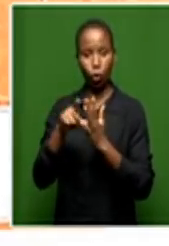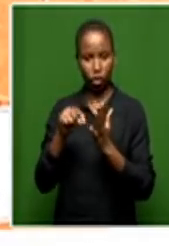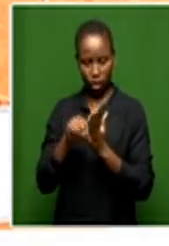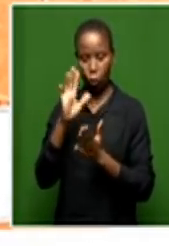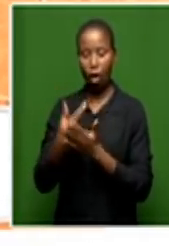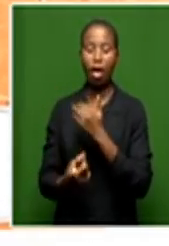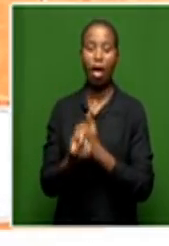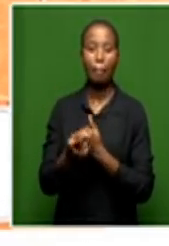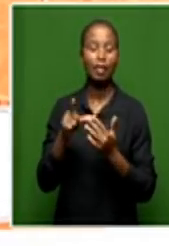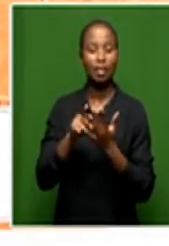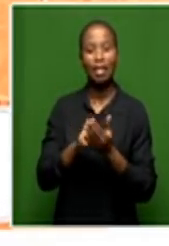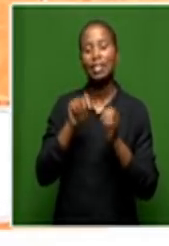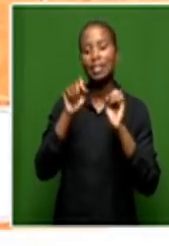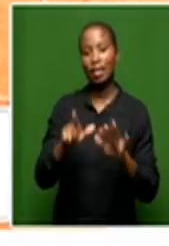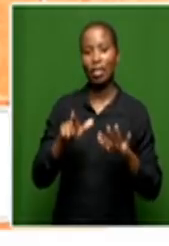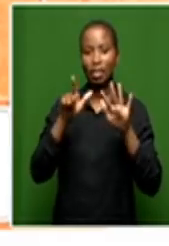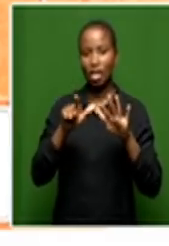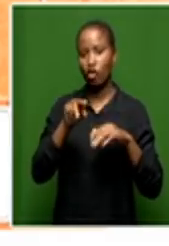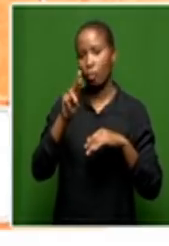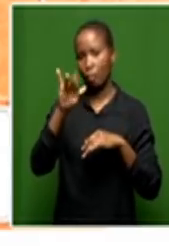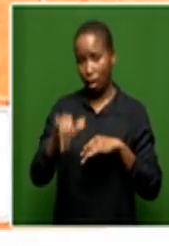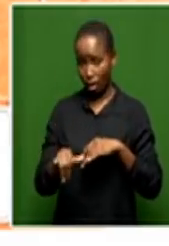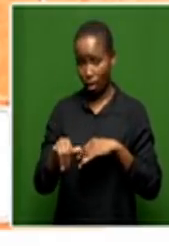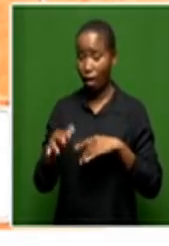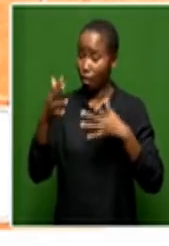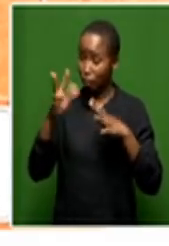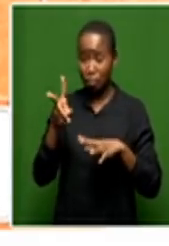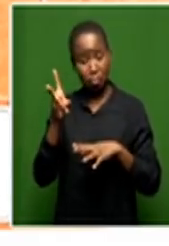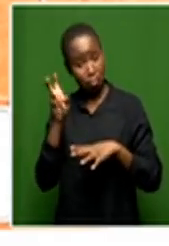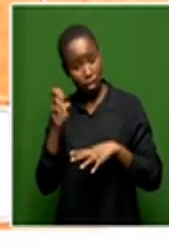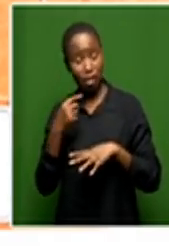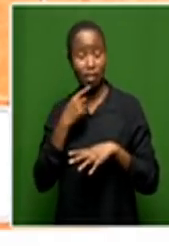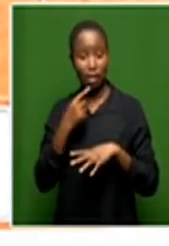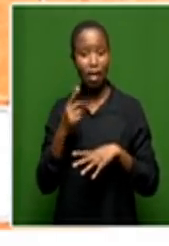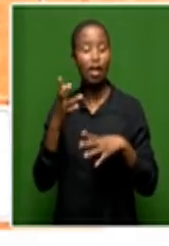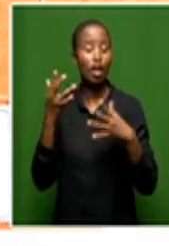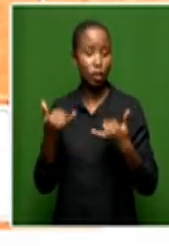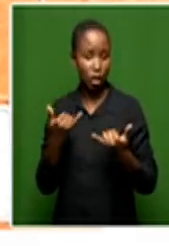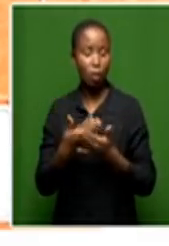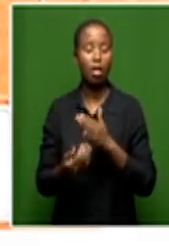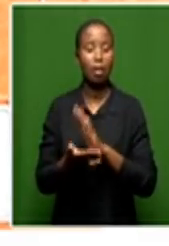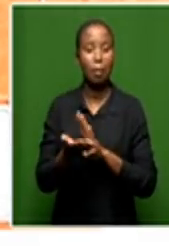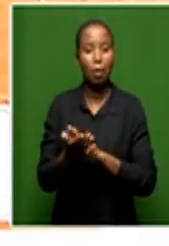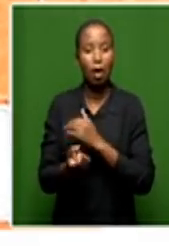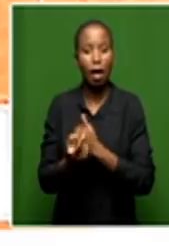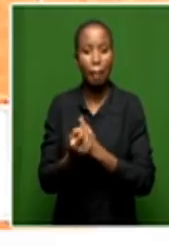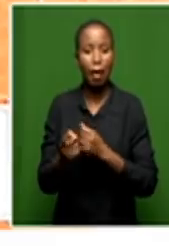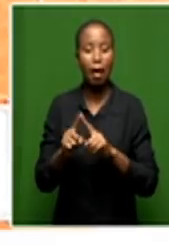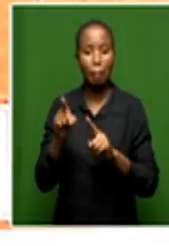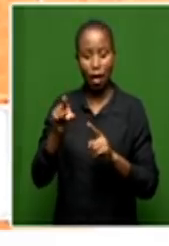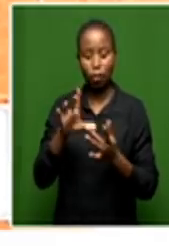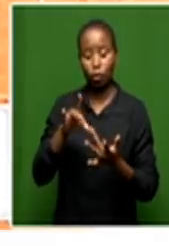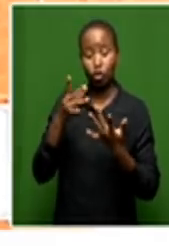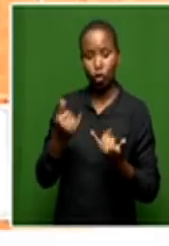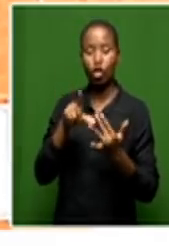be set for the 17th of May. There were talks that today we would hit the ground running, but this was actually a provisional date,